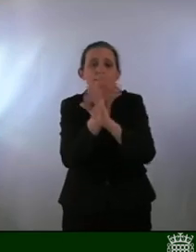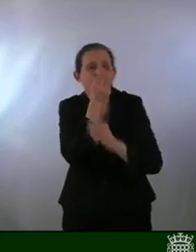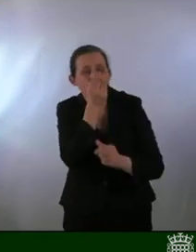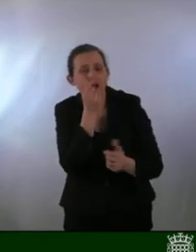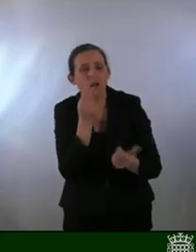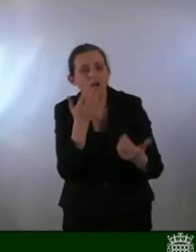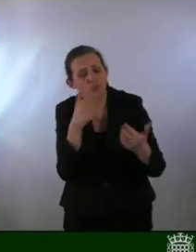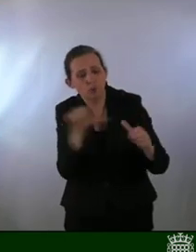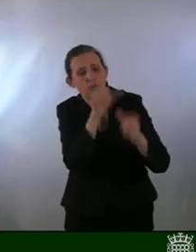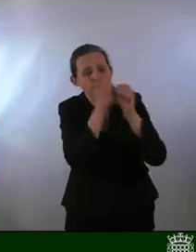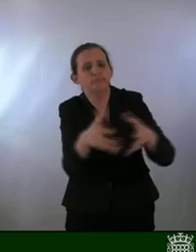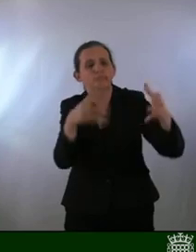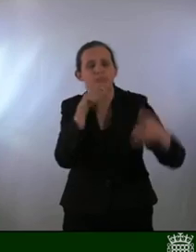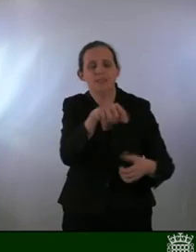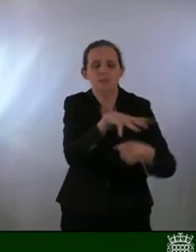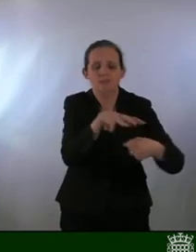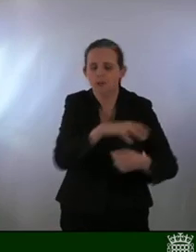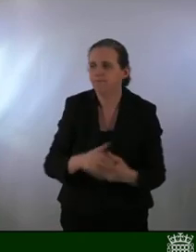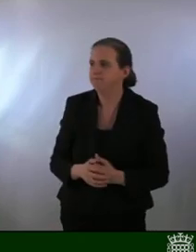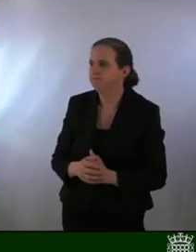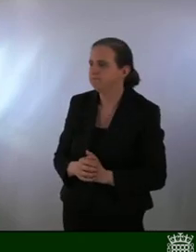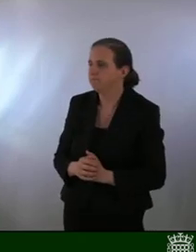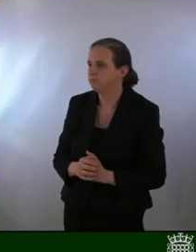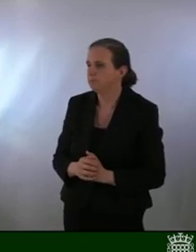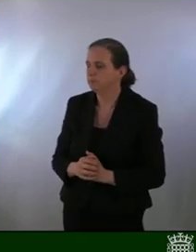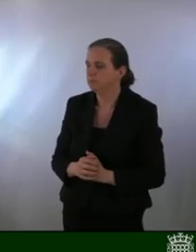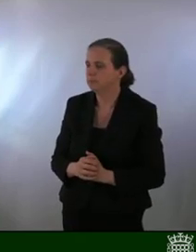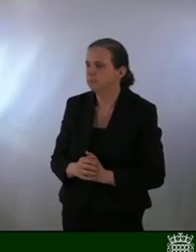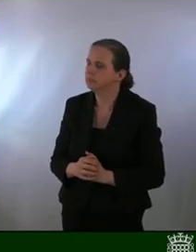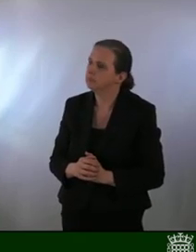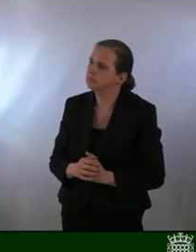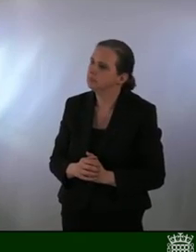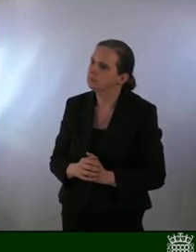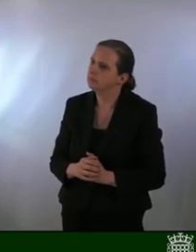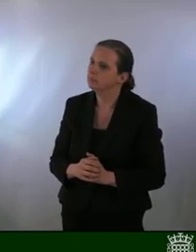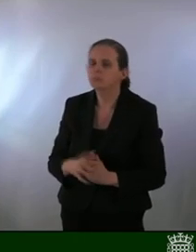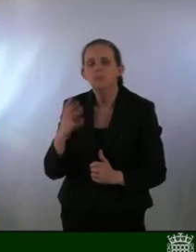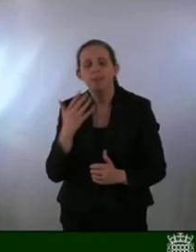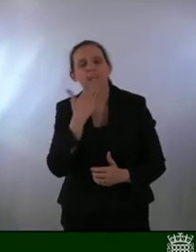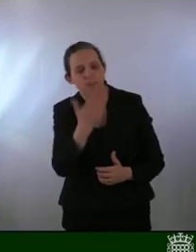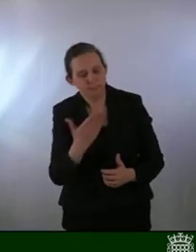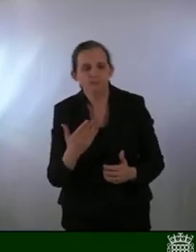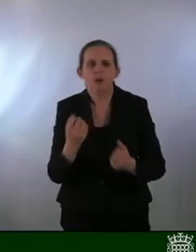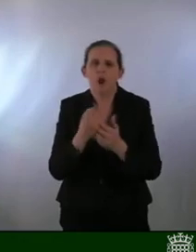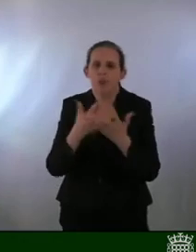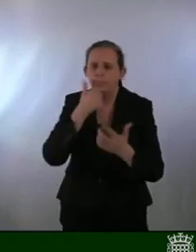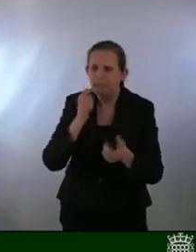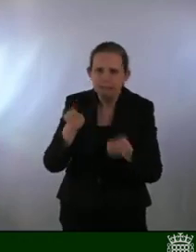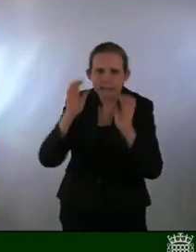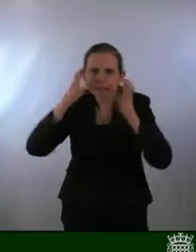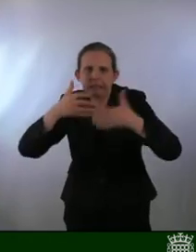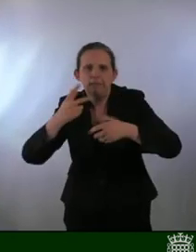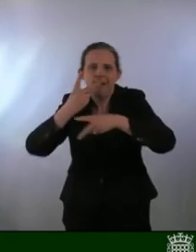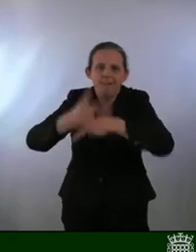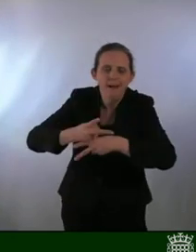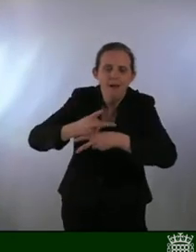Mishra. Thank you, Mr. Speaker. Several members have raised the concerns about care staff, and as we all know, many of them are on